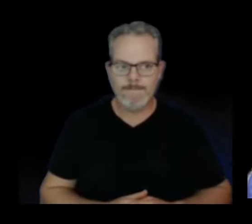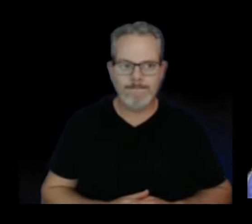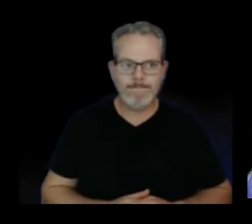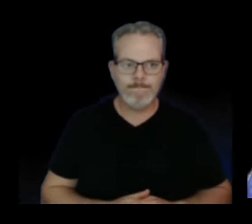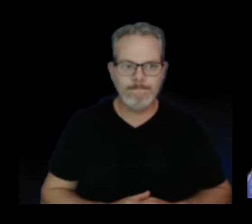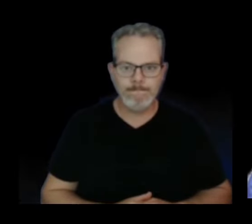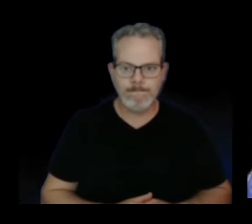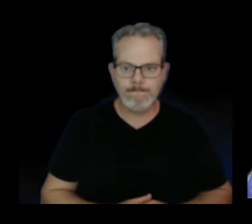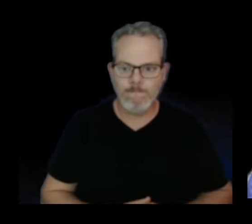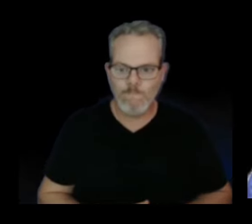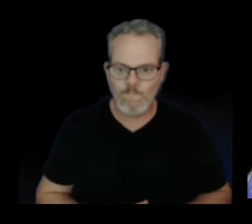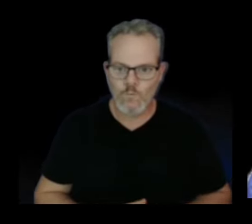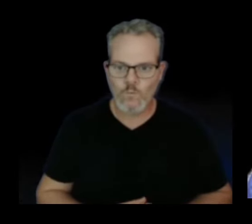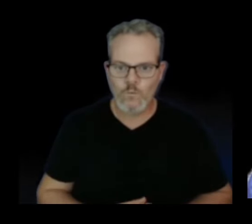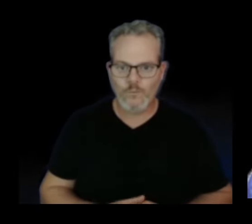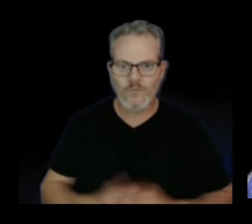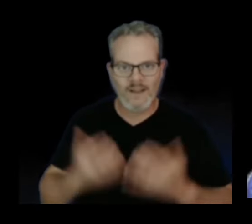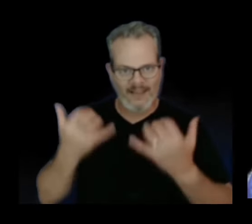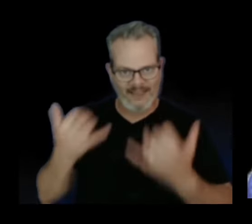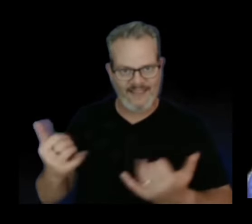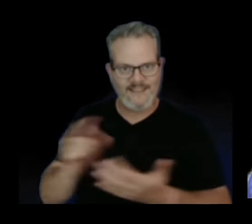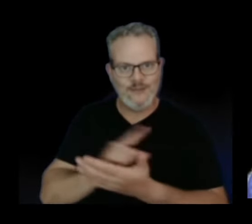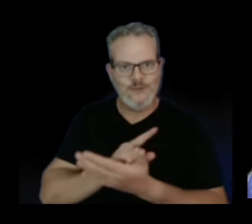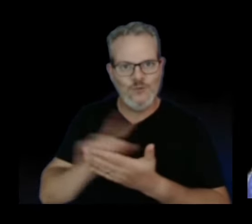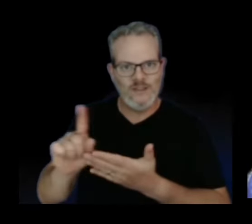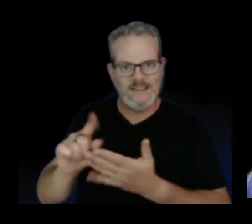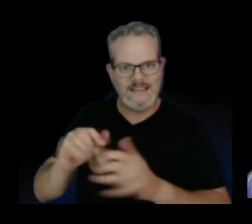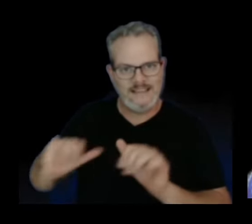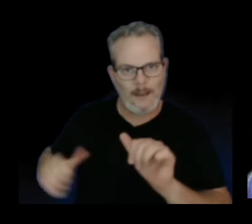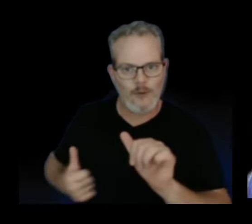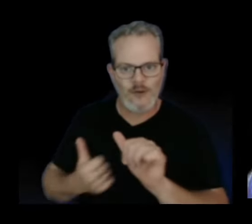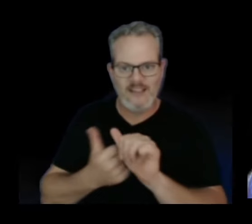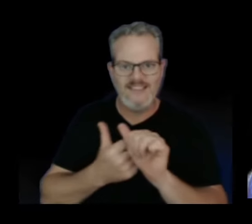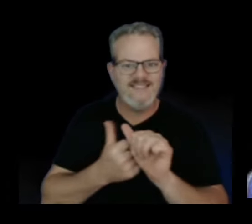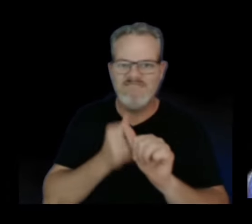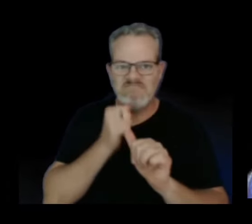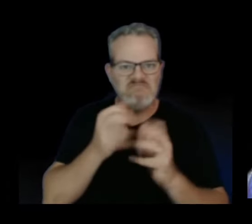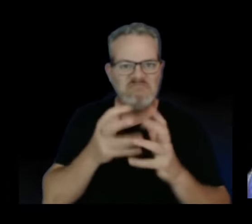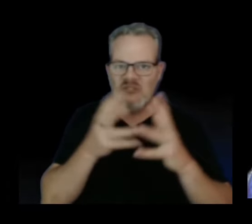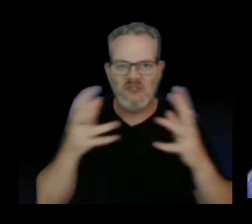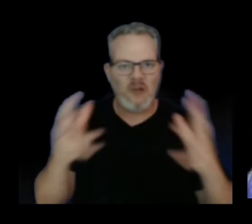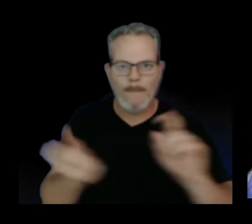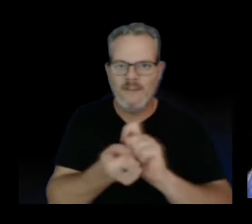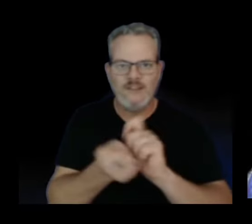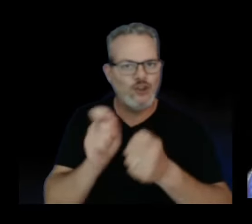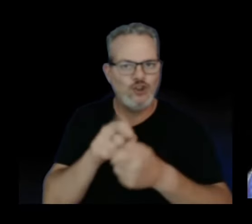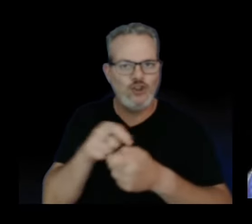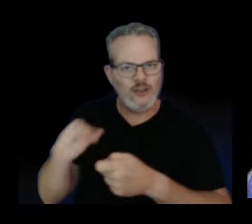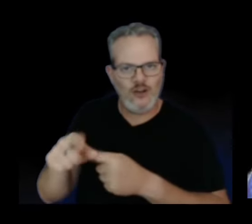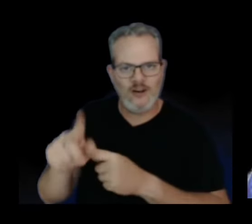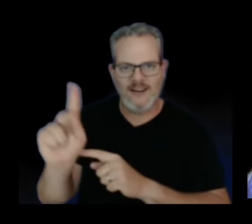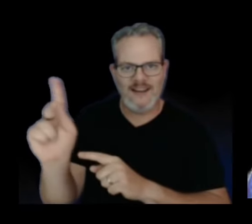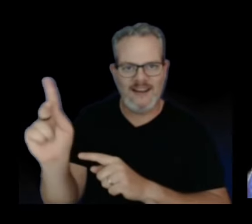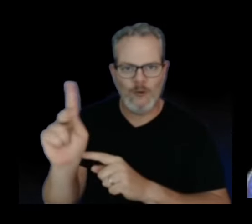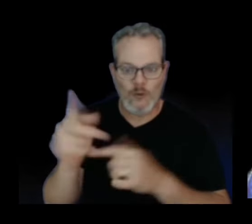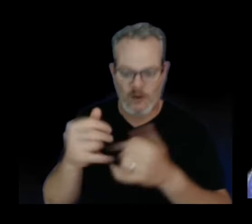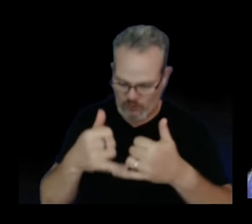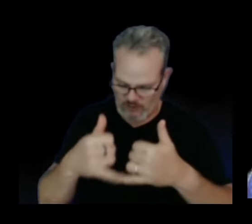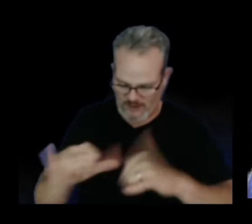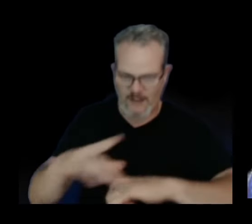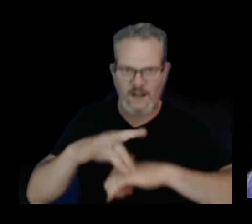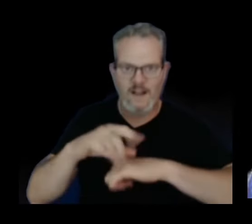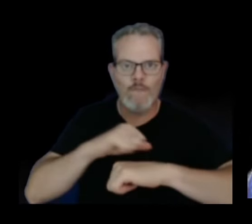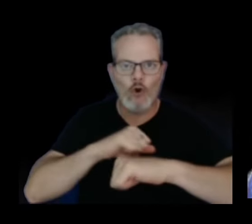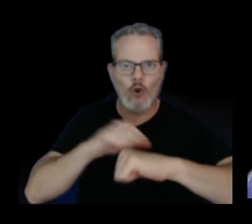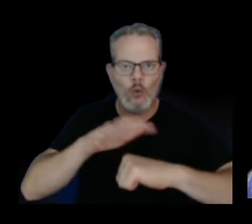Here is this week's Hawaiian Volcano summary. Not much has changed on Kīlauea. There are still earthquakes around the